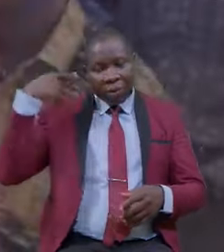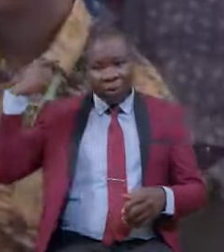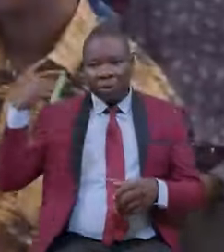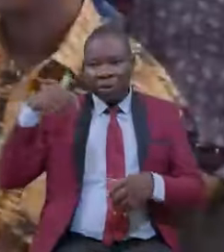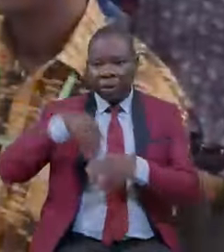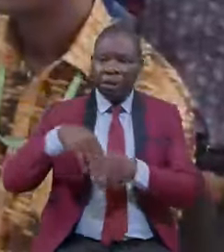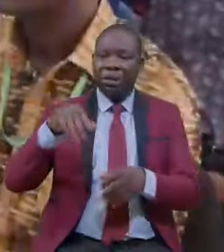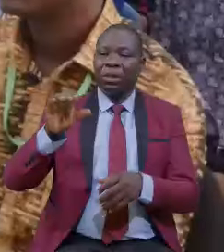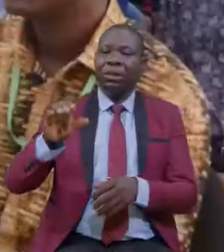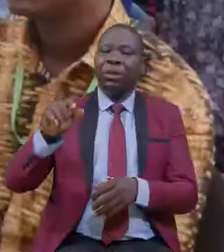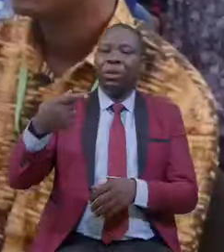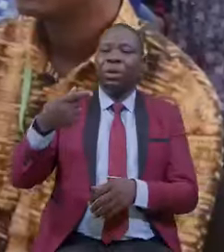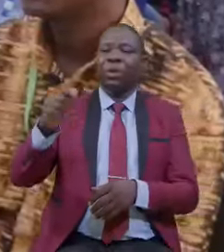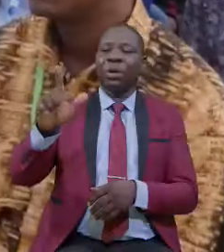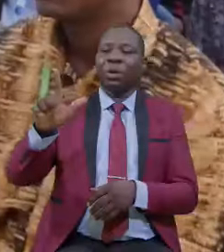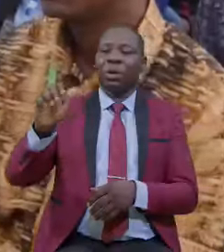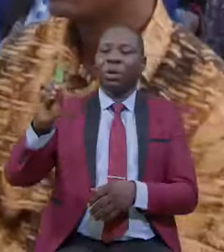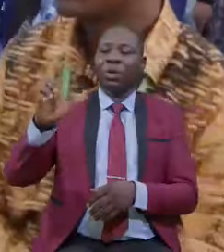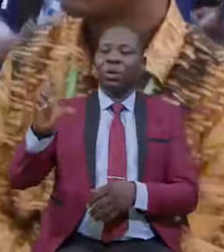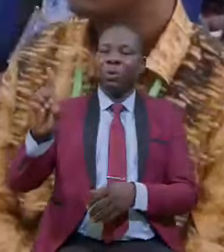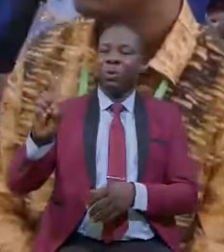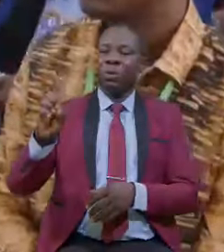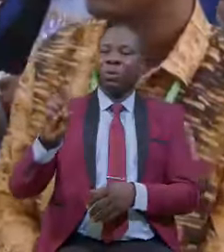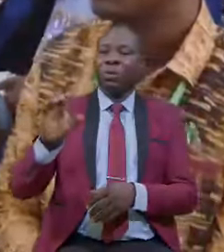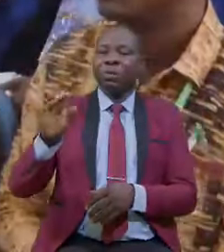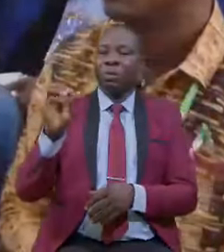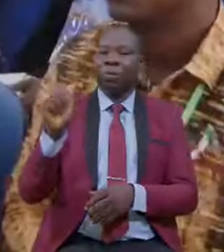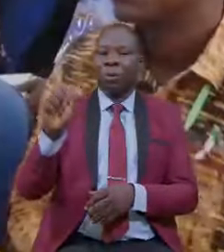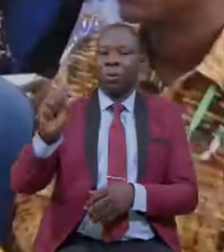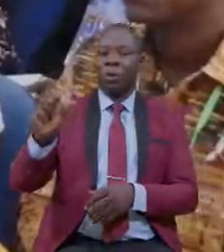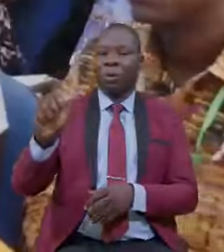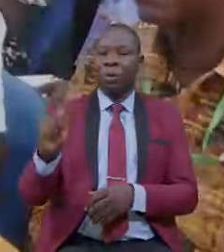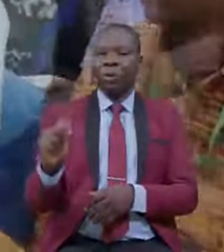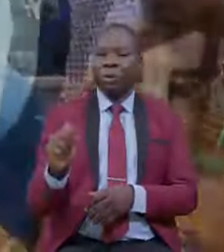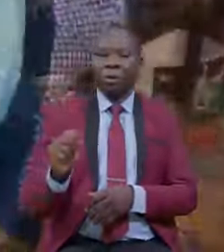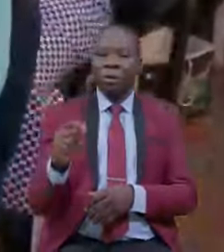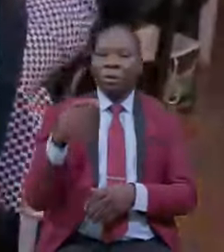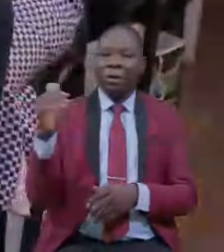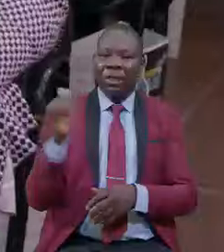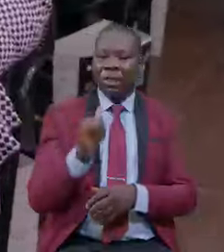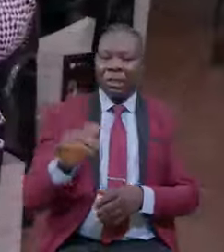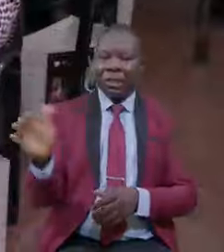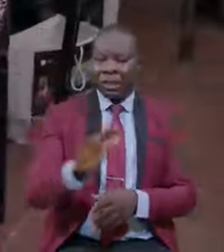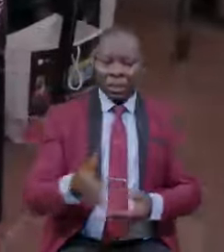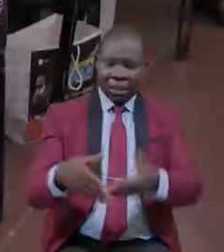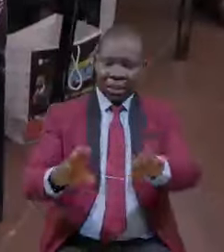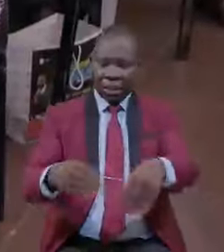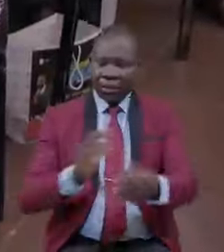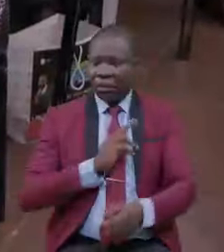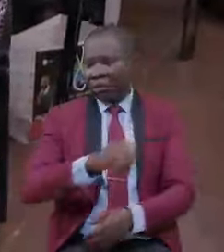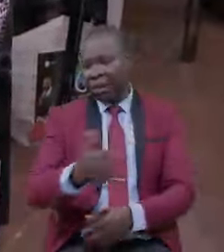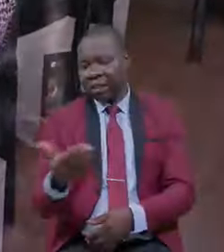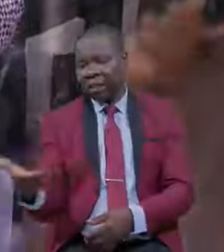us? Where is the Bible here? I said, where is the Bible? They gave us the